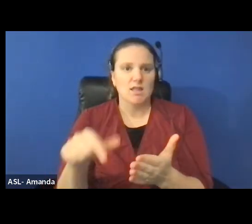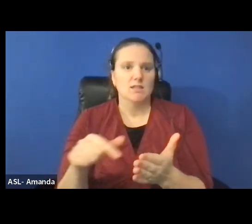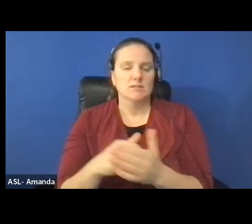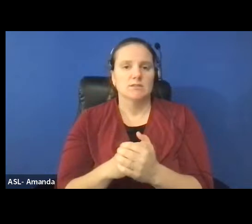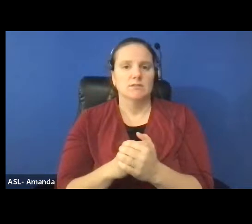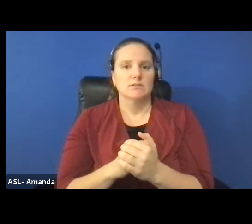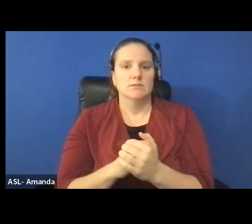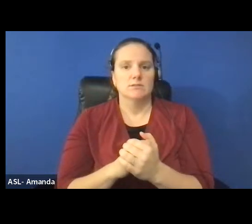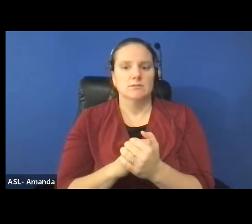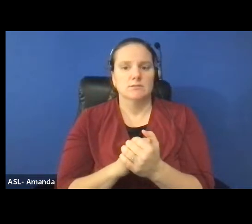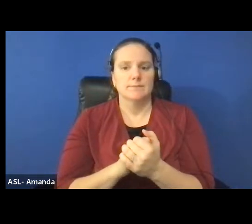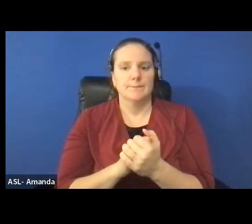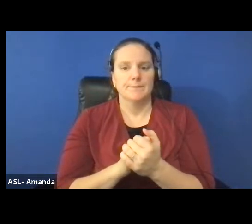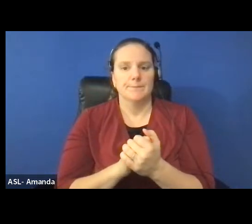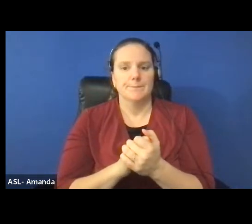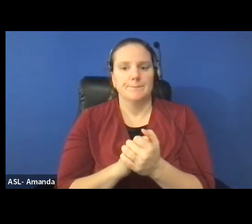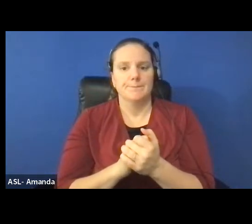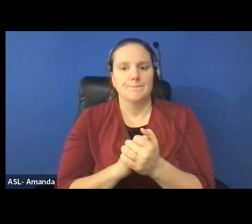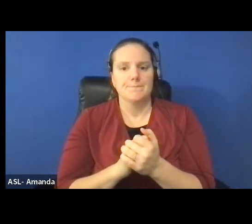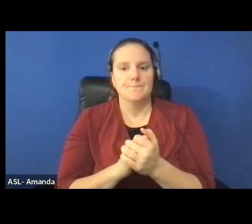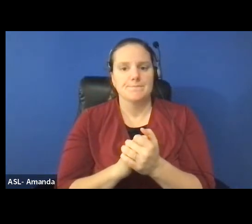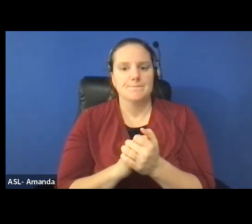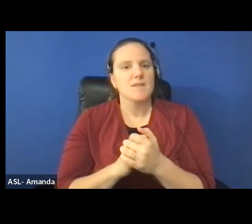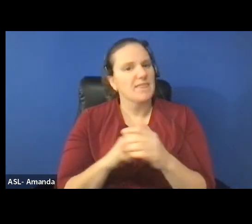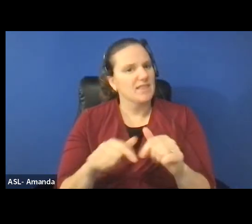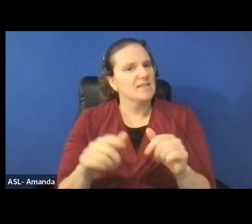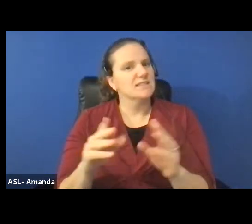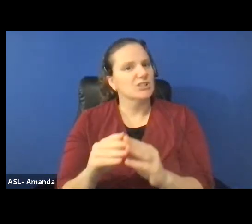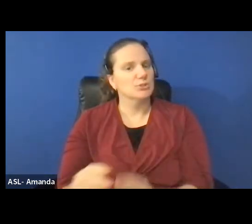in this session.